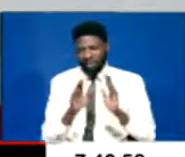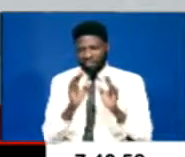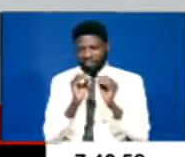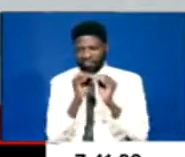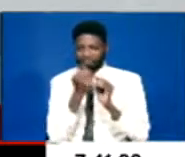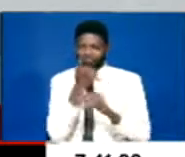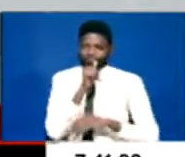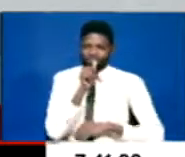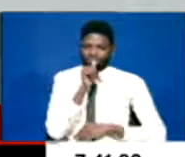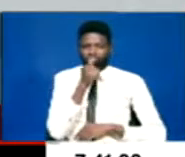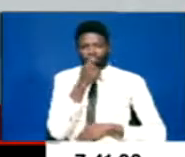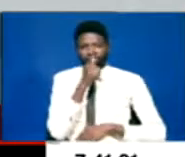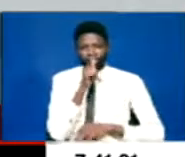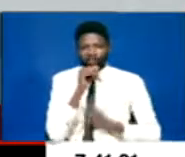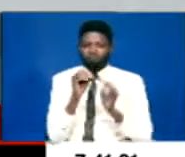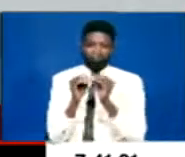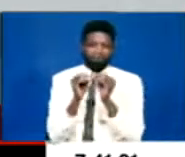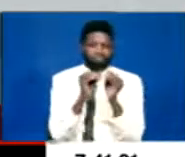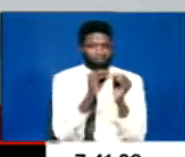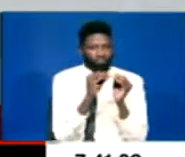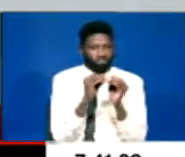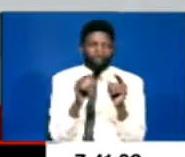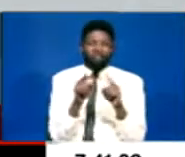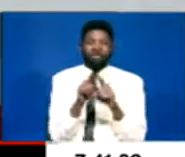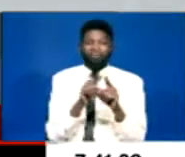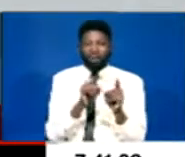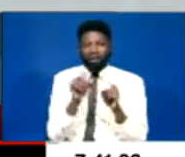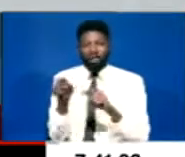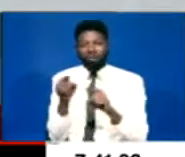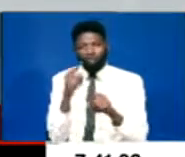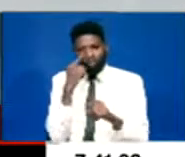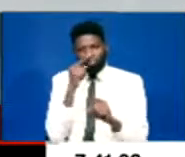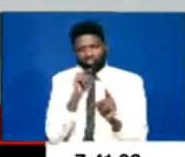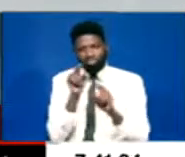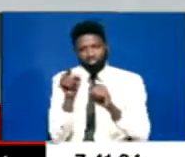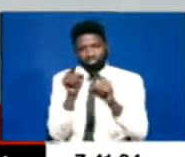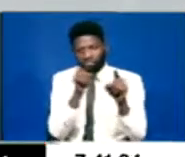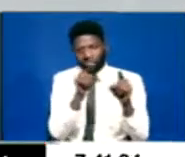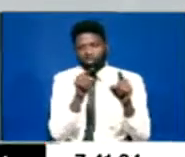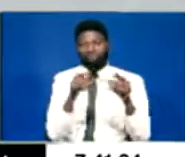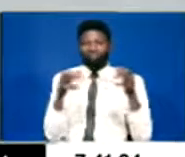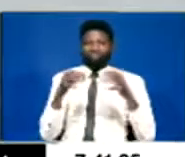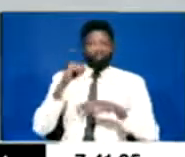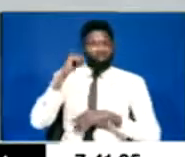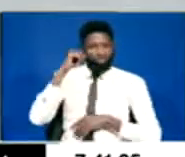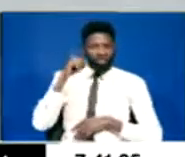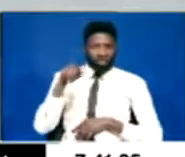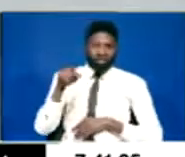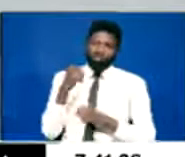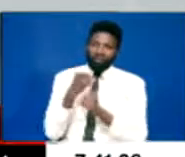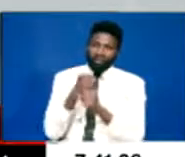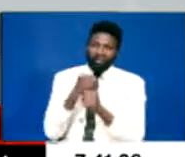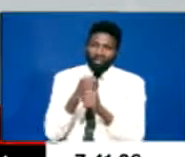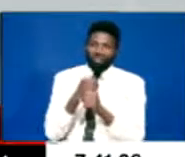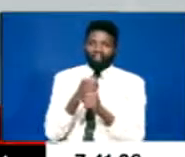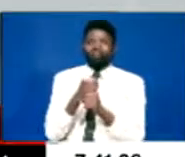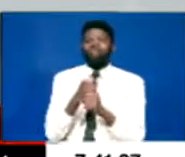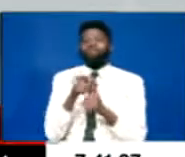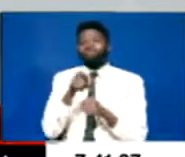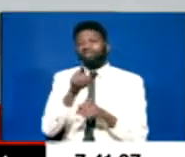private meetings, plenty of door-to-door. That's when now the party operatives take over, the foot soldiers, as it